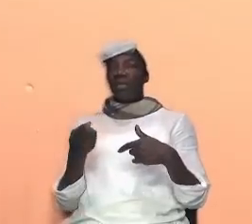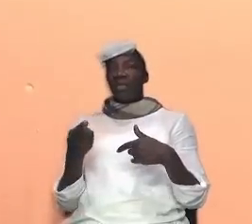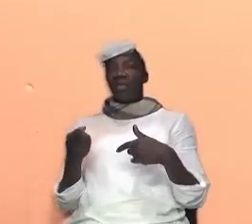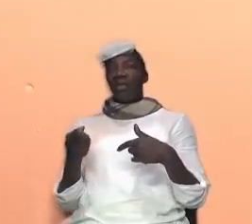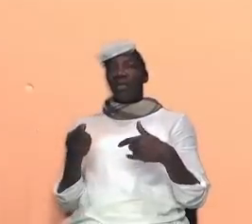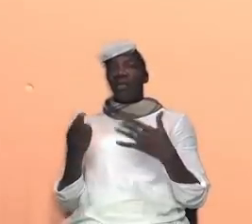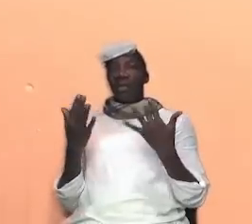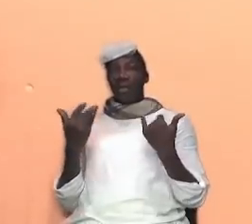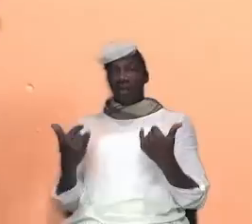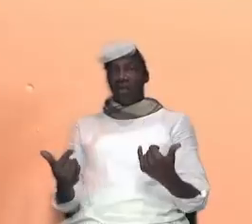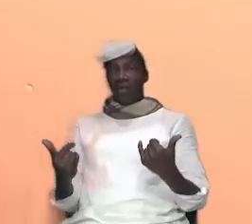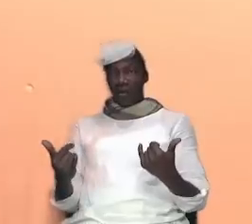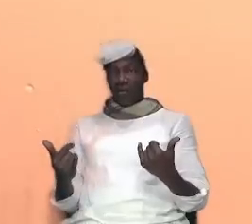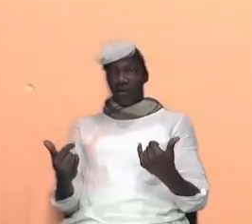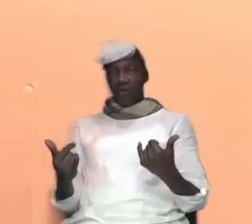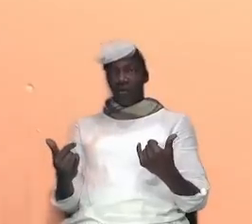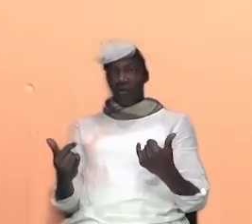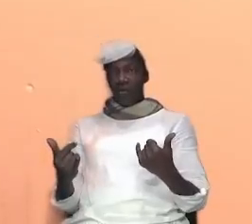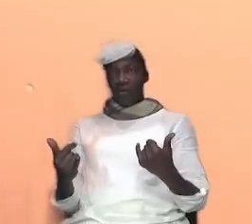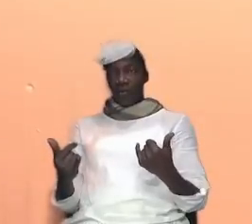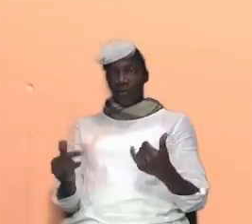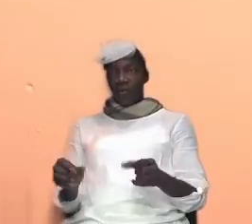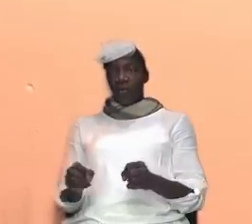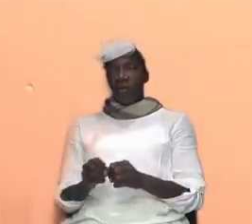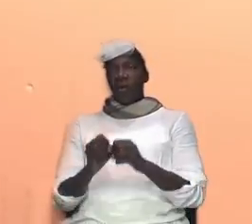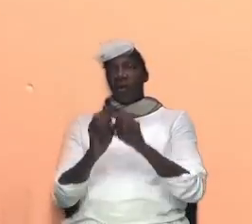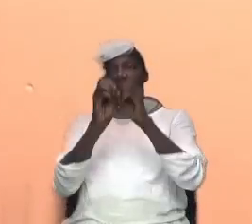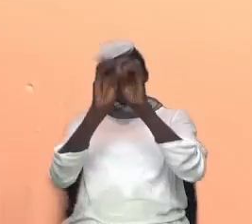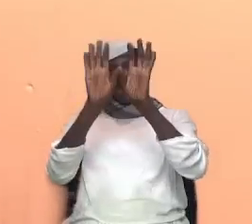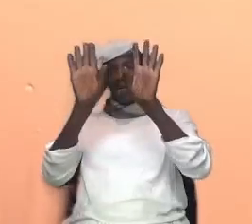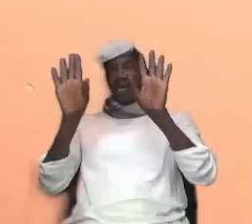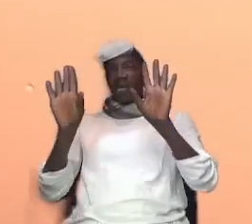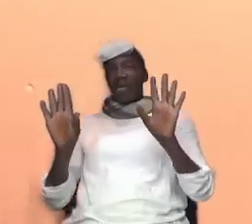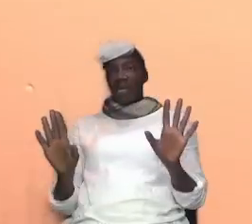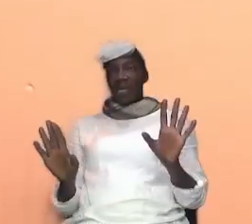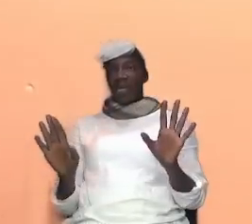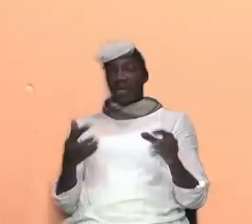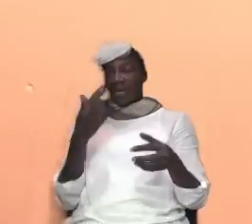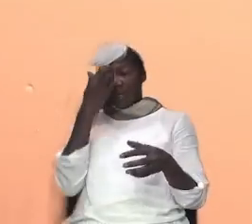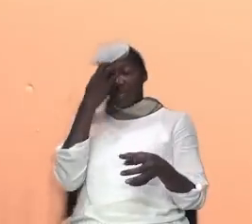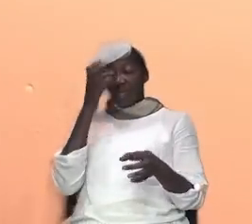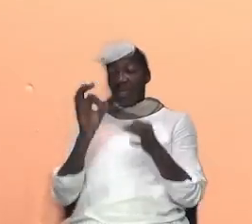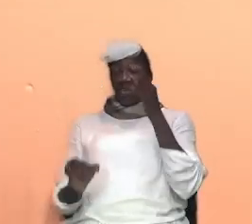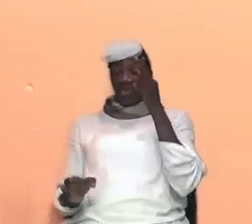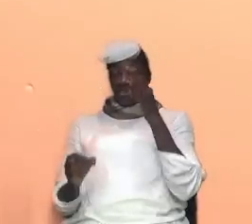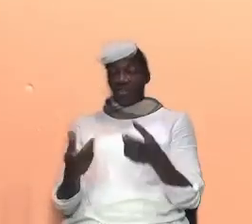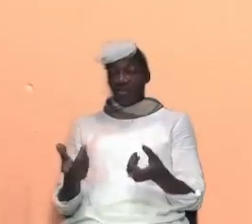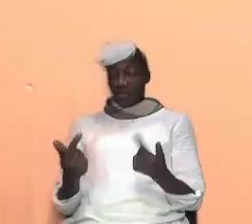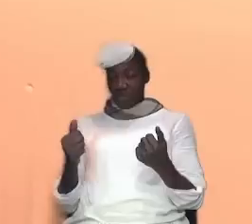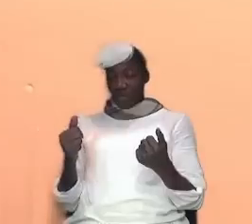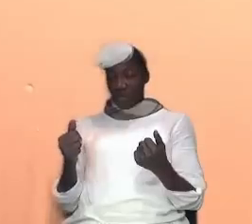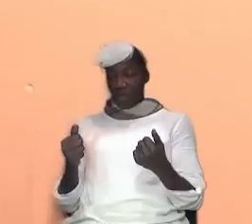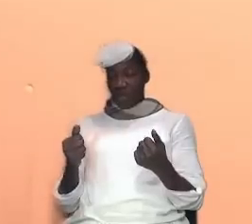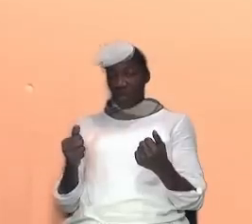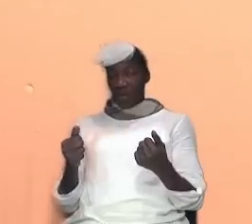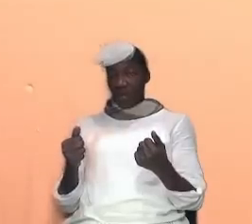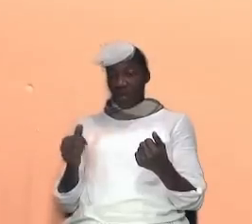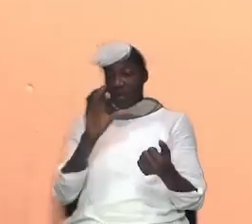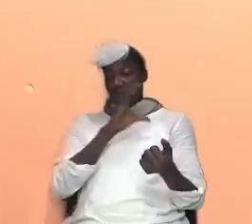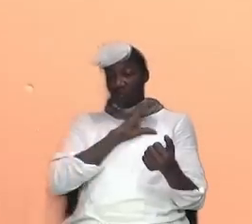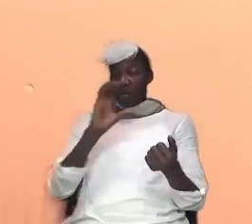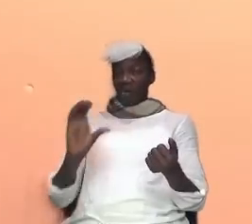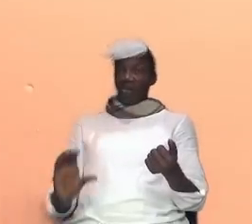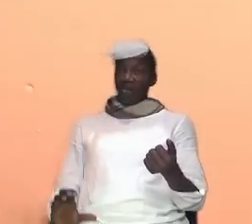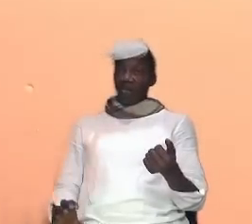right, so that being the case, and we are clear that a judgment is coming for the saints, we are